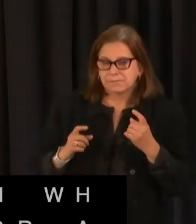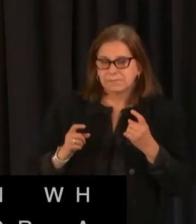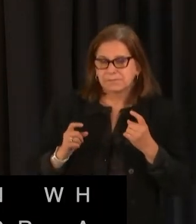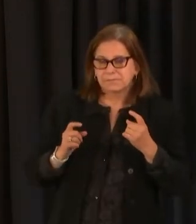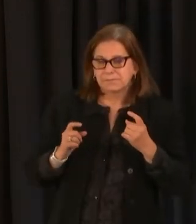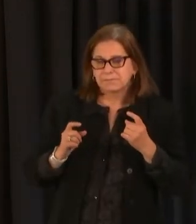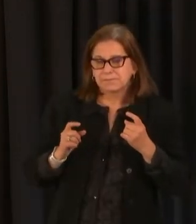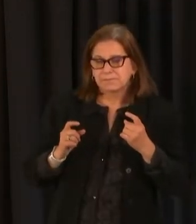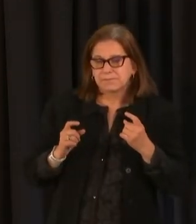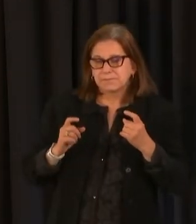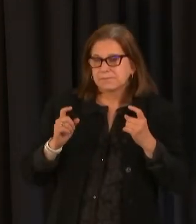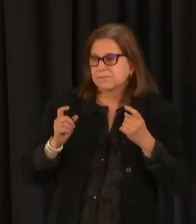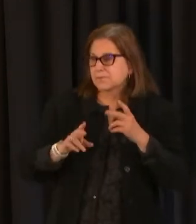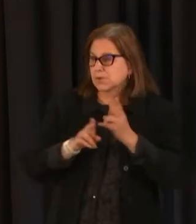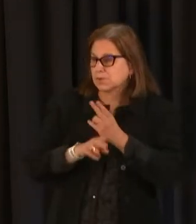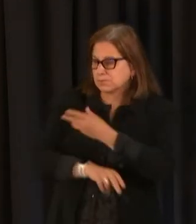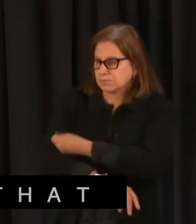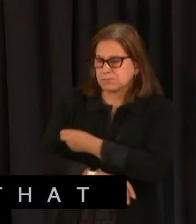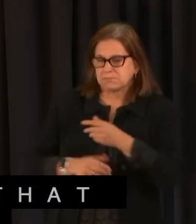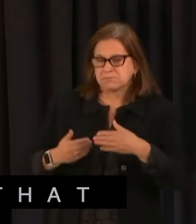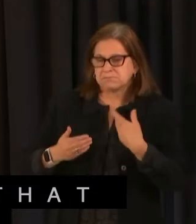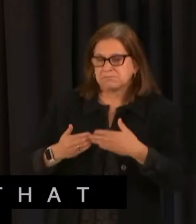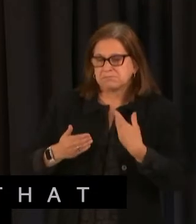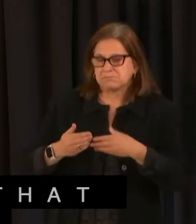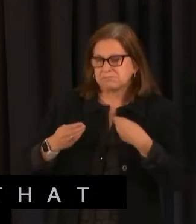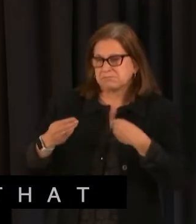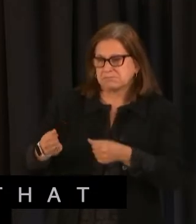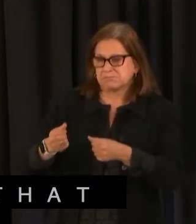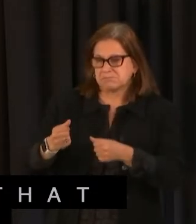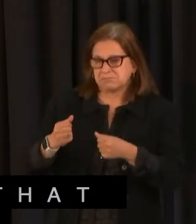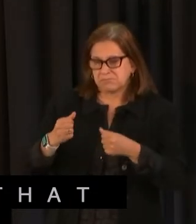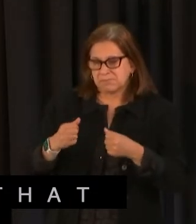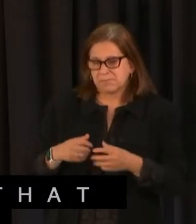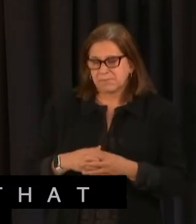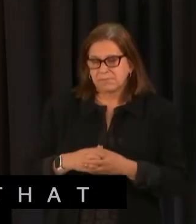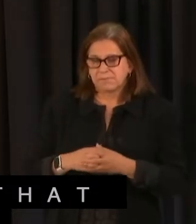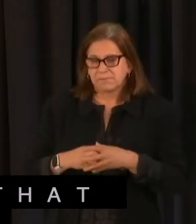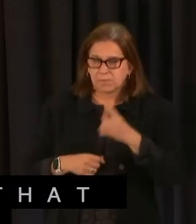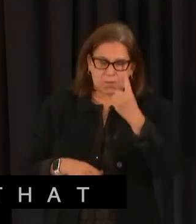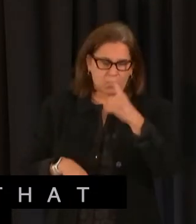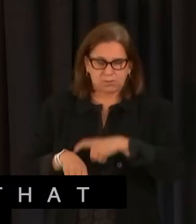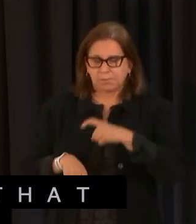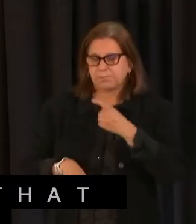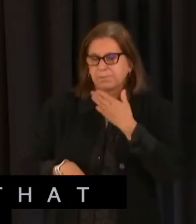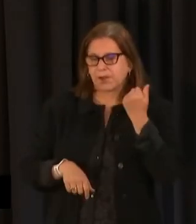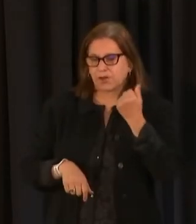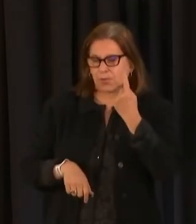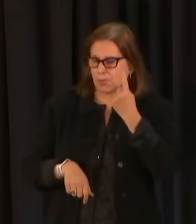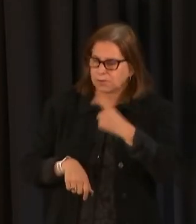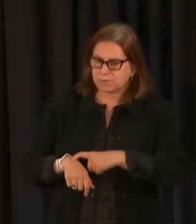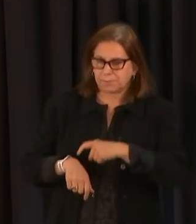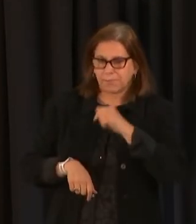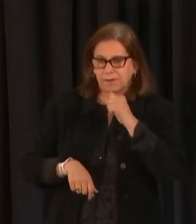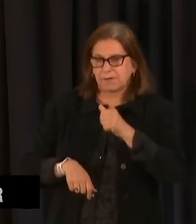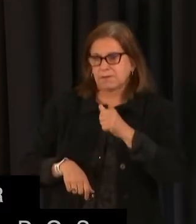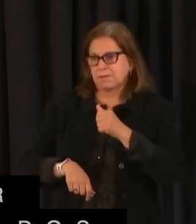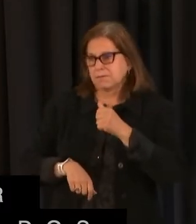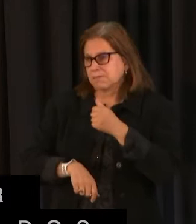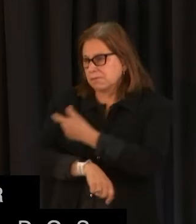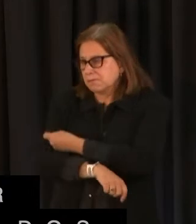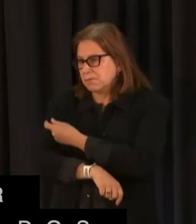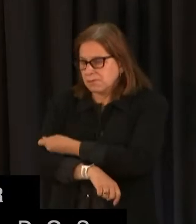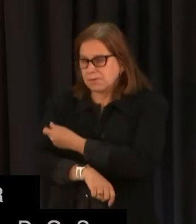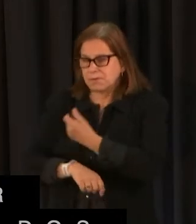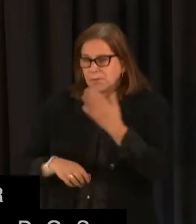be more efficiently executed or implemented with a one-dose vaccine. However, it doesn't preclude us from being able